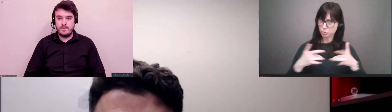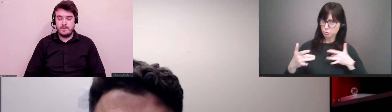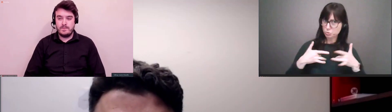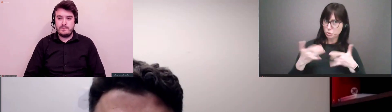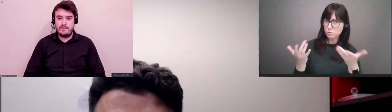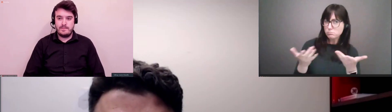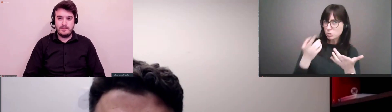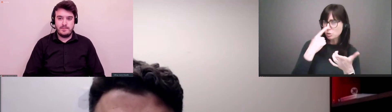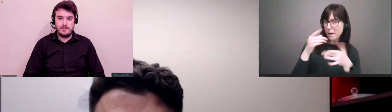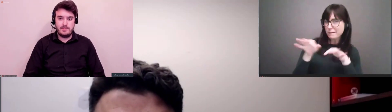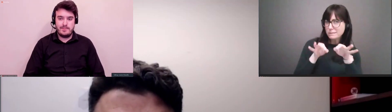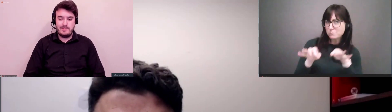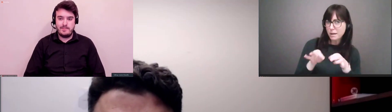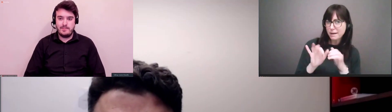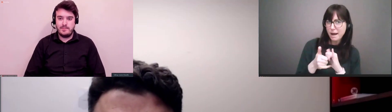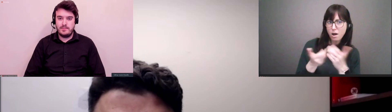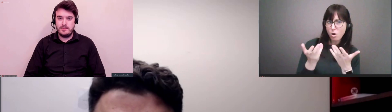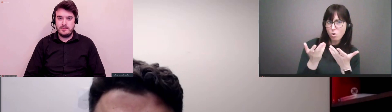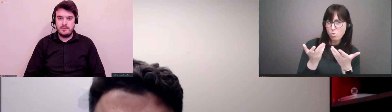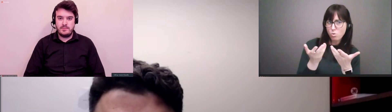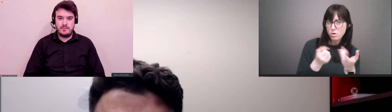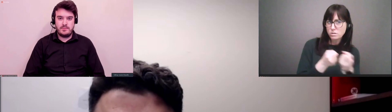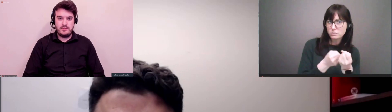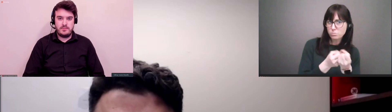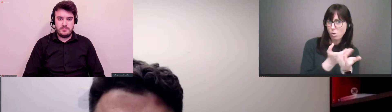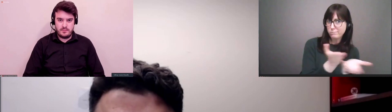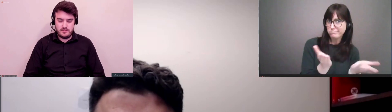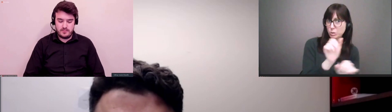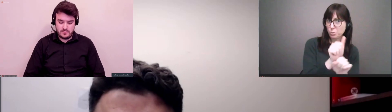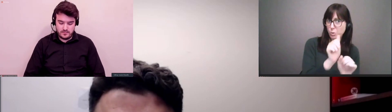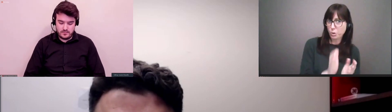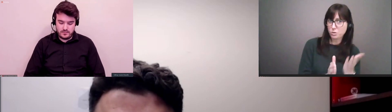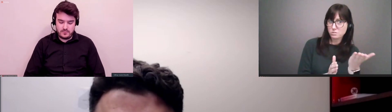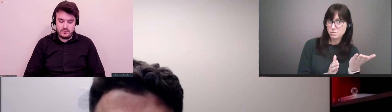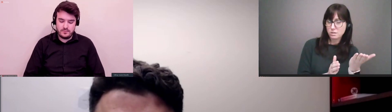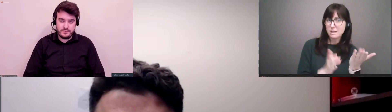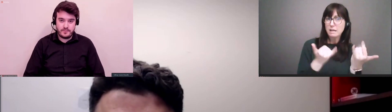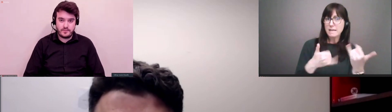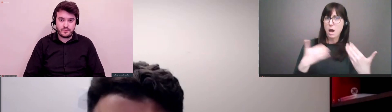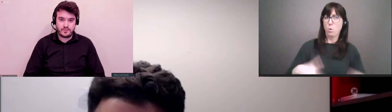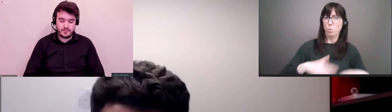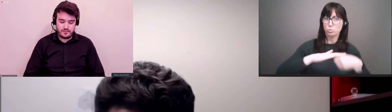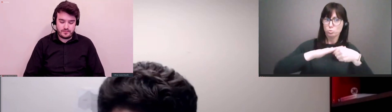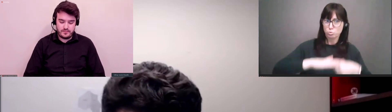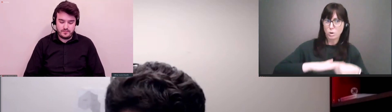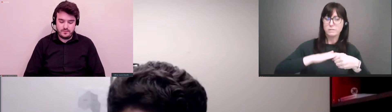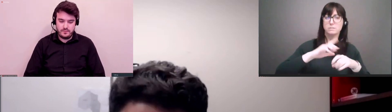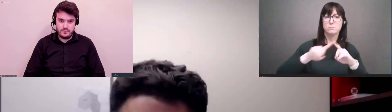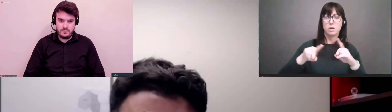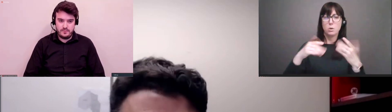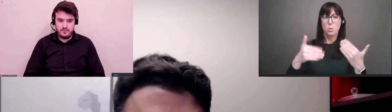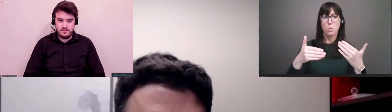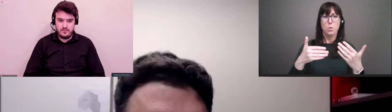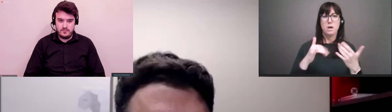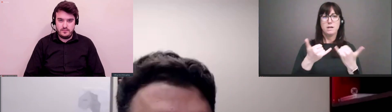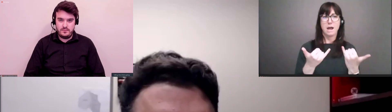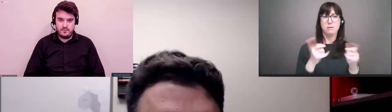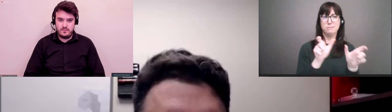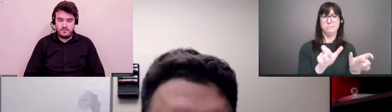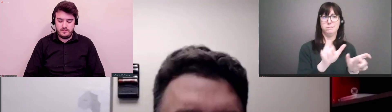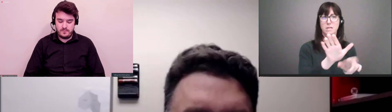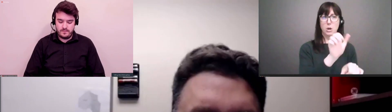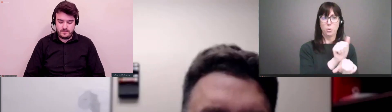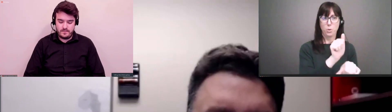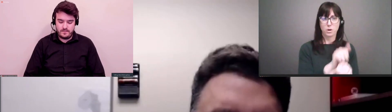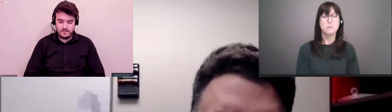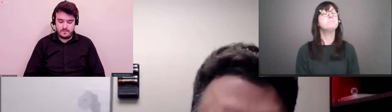sort of address that part of it for these workers who are under a lot of pressure, as you know. Yeah, no, I'll start,